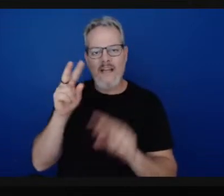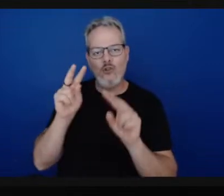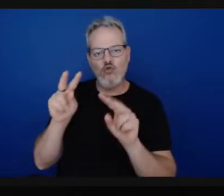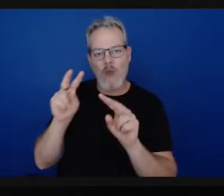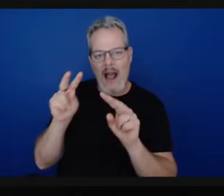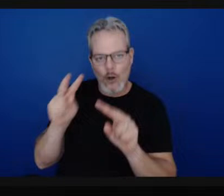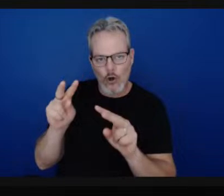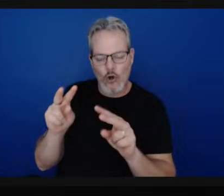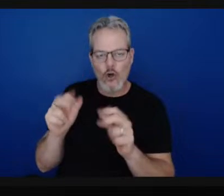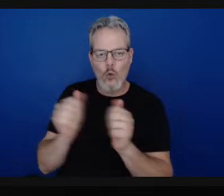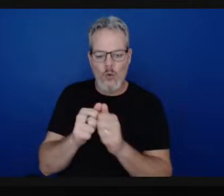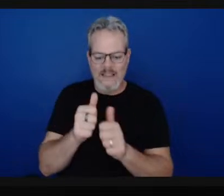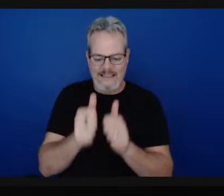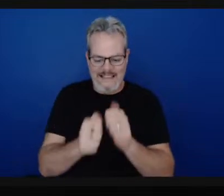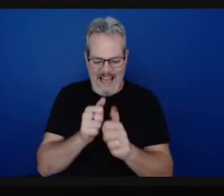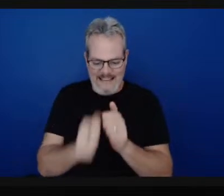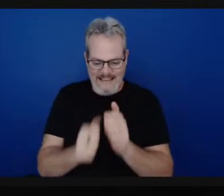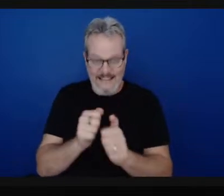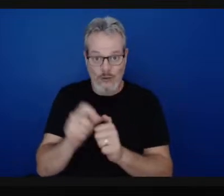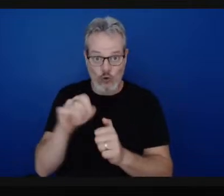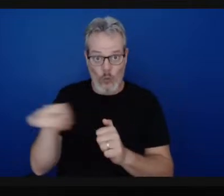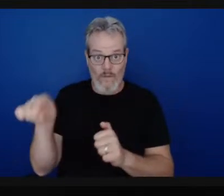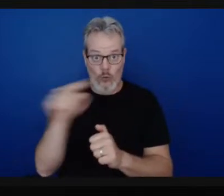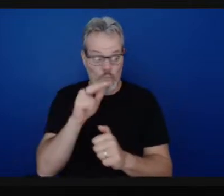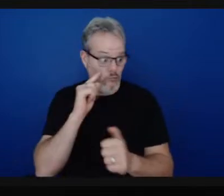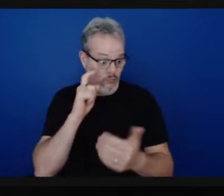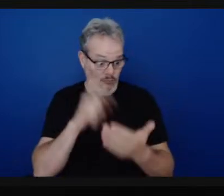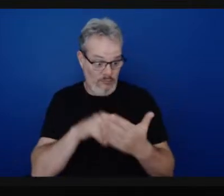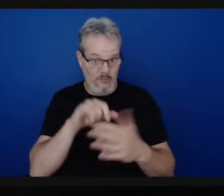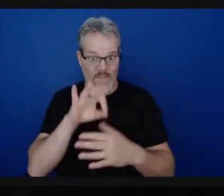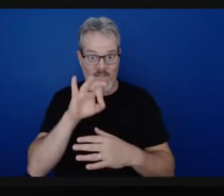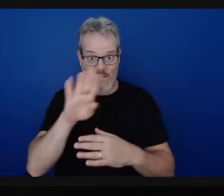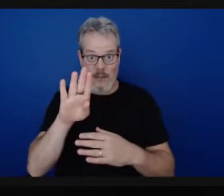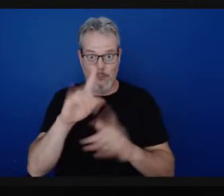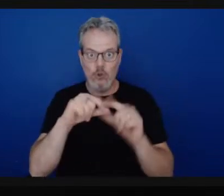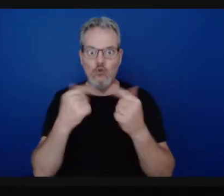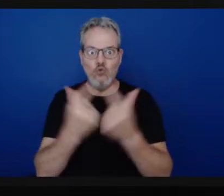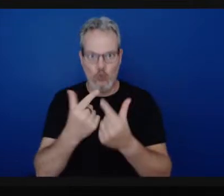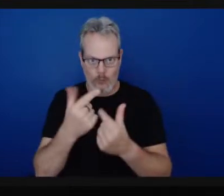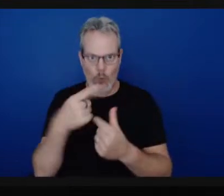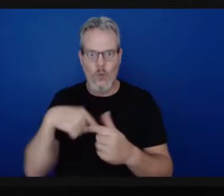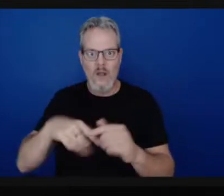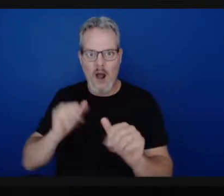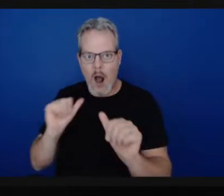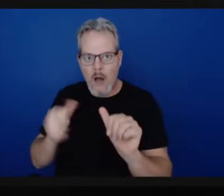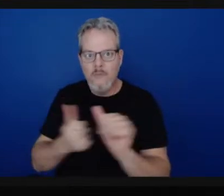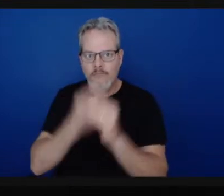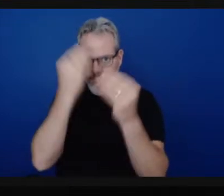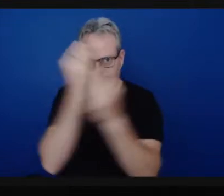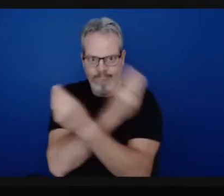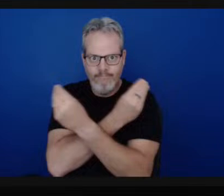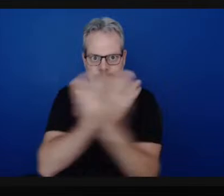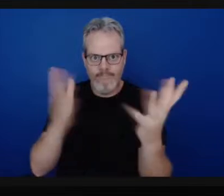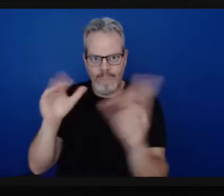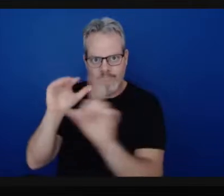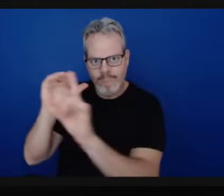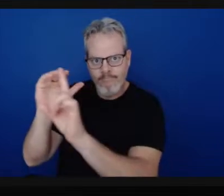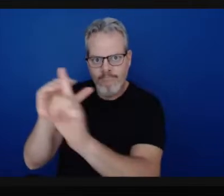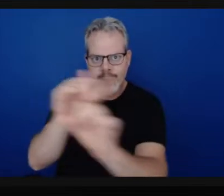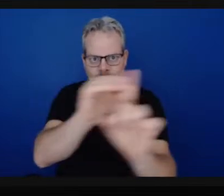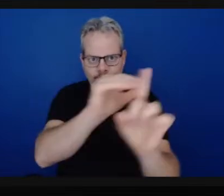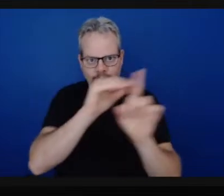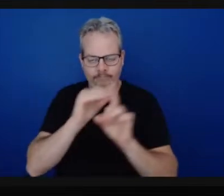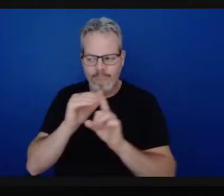if you were part of the Facebook group, you got notified, and we went through and updated the information as it got filtered in, as